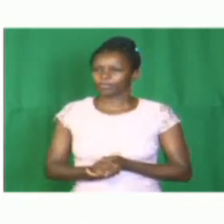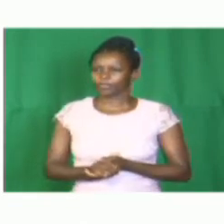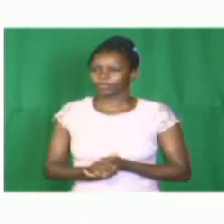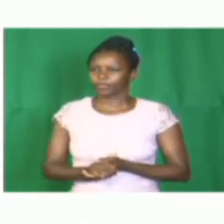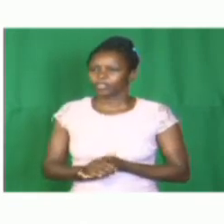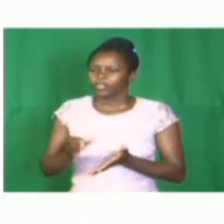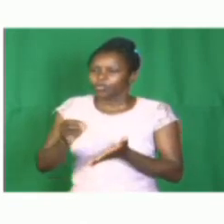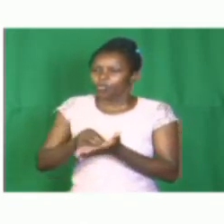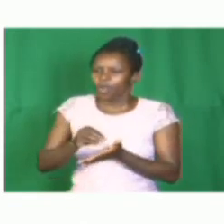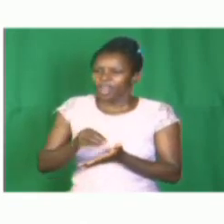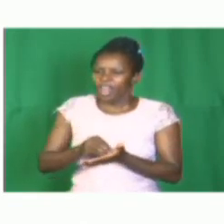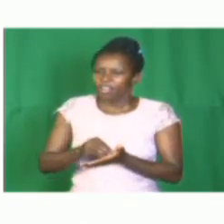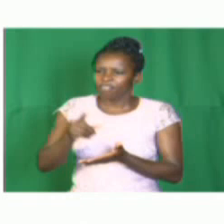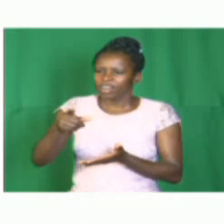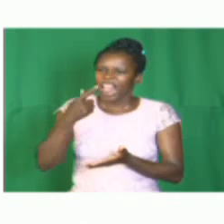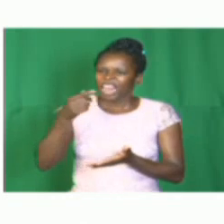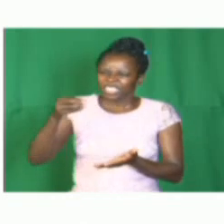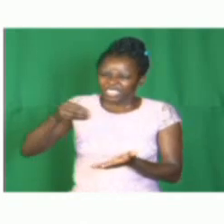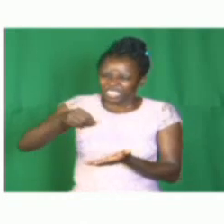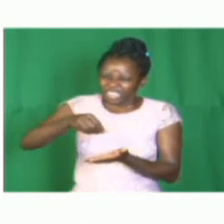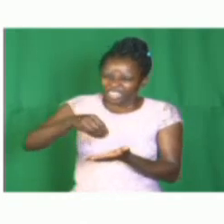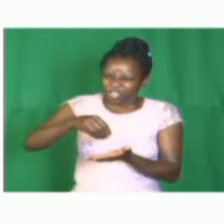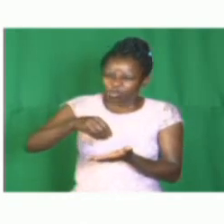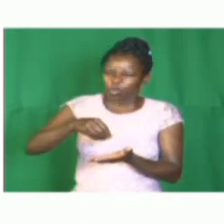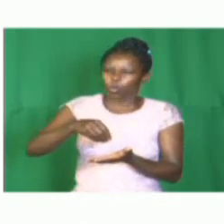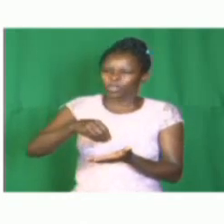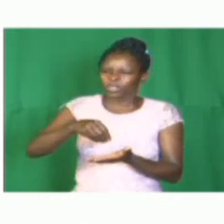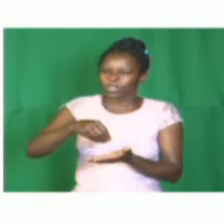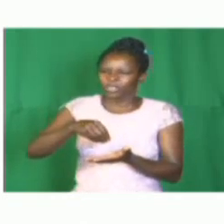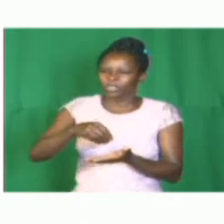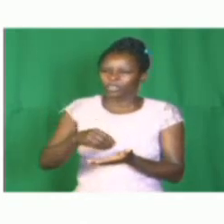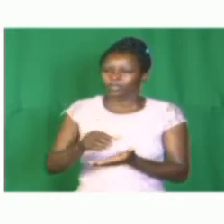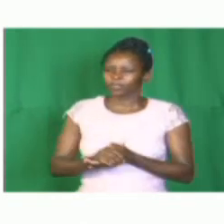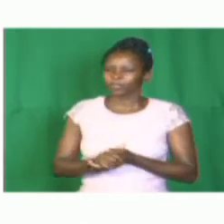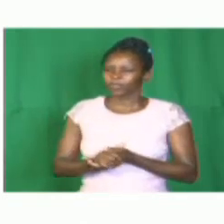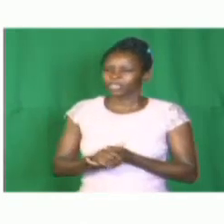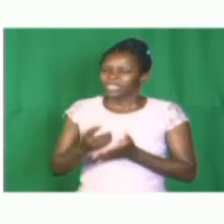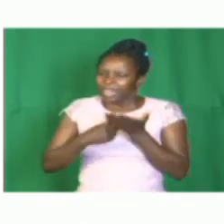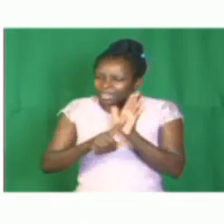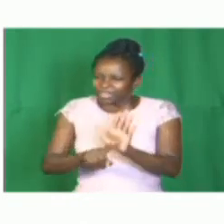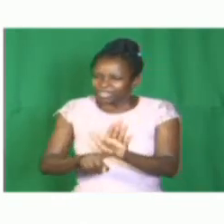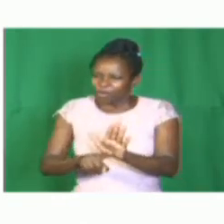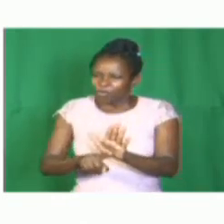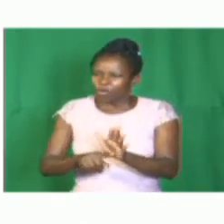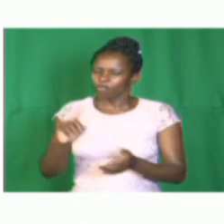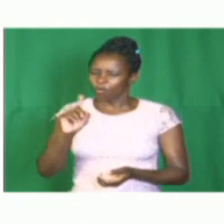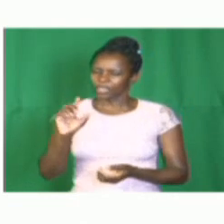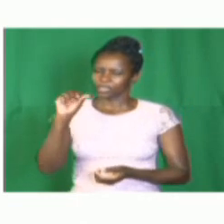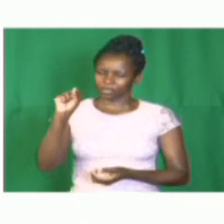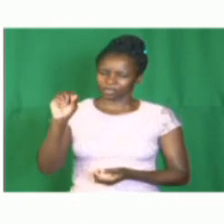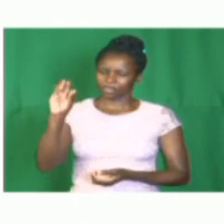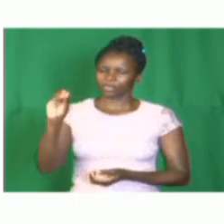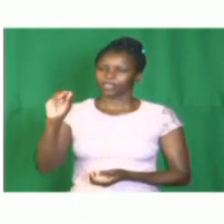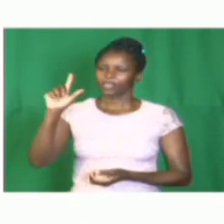we have our salt, and then the salt here is an example of a